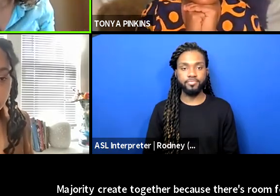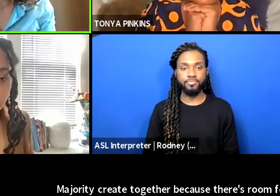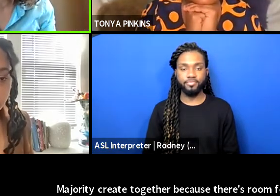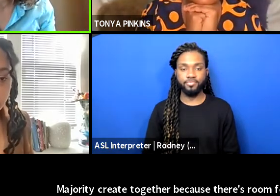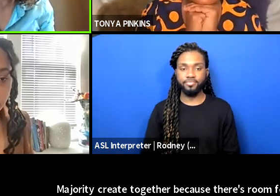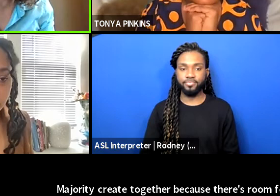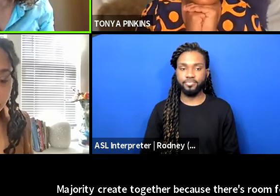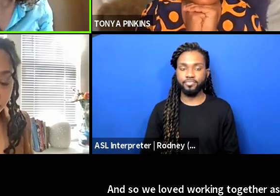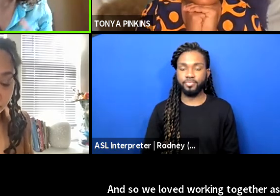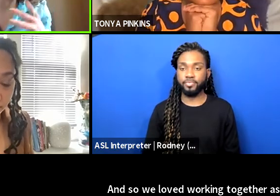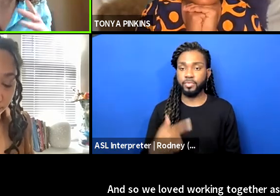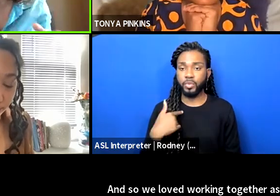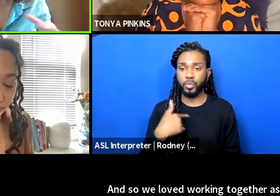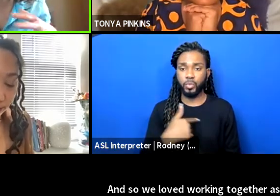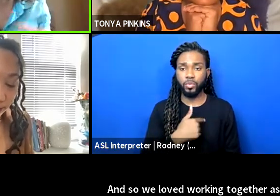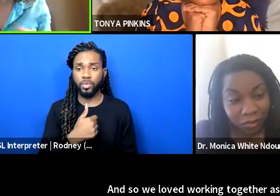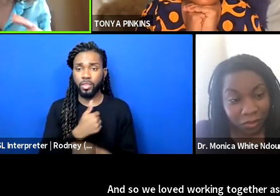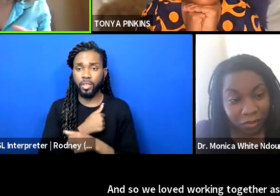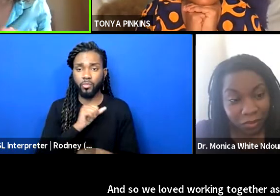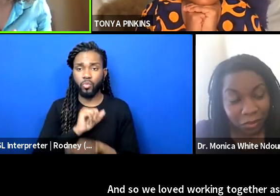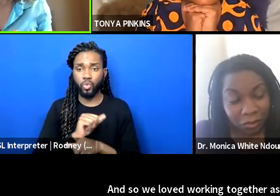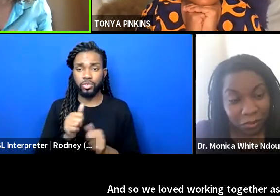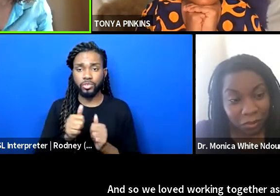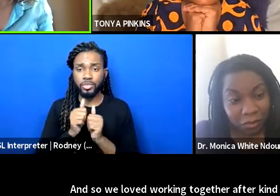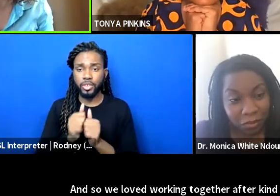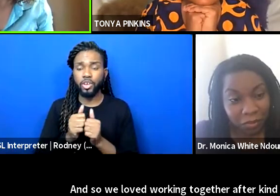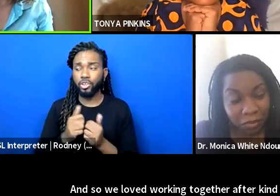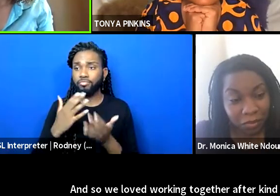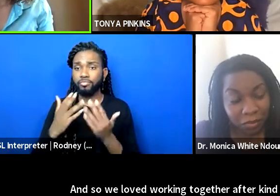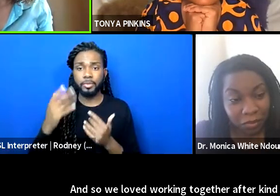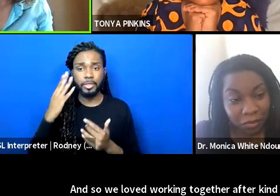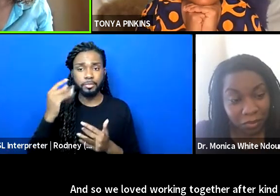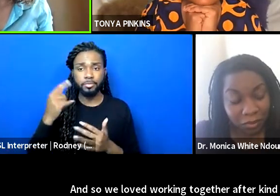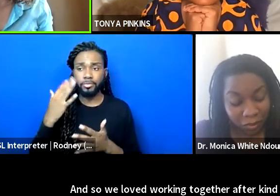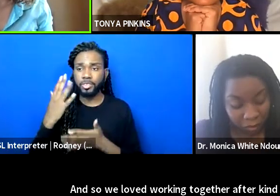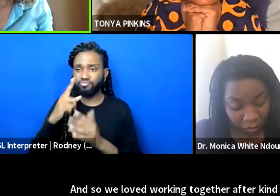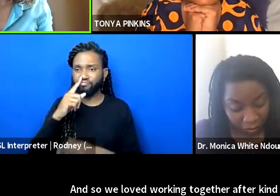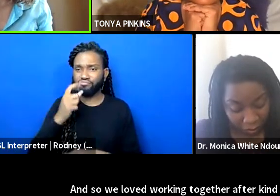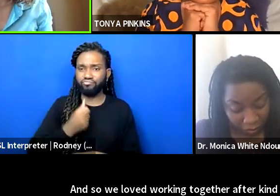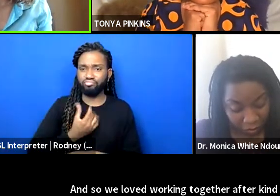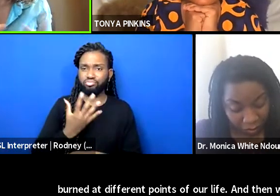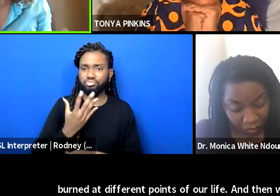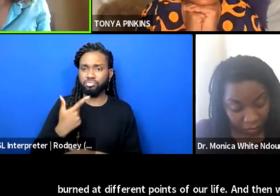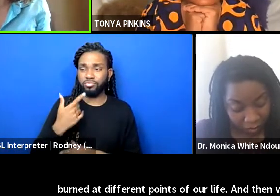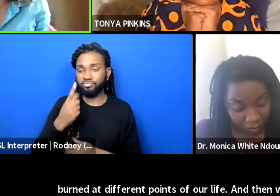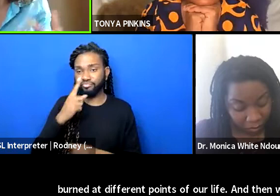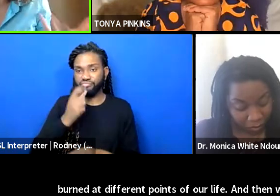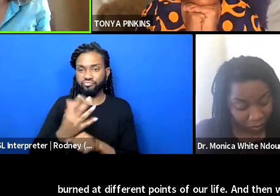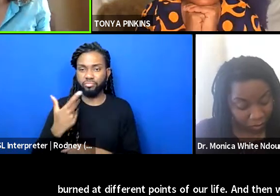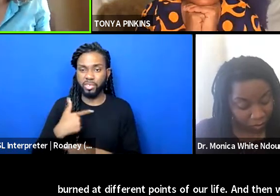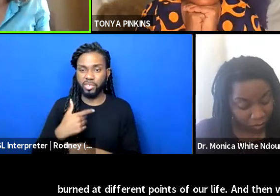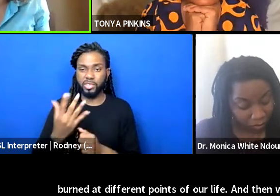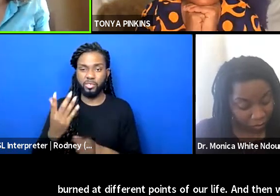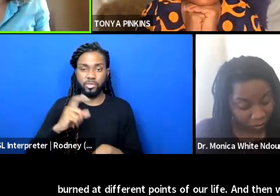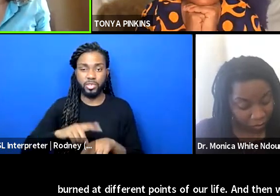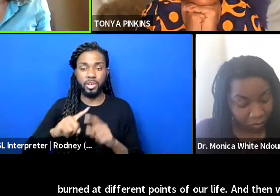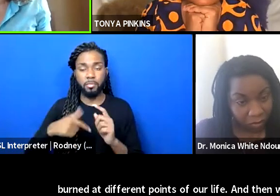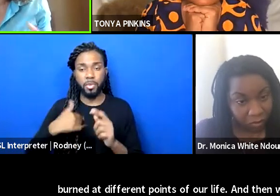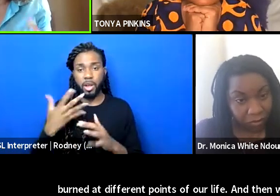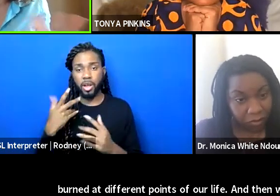together after kind of being burned at different points of our life. And then we said, you know, I came to her, I said, you know, I have this